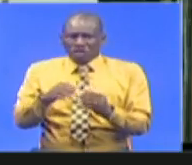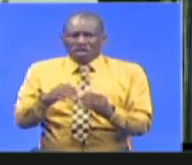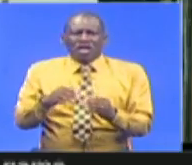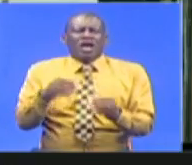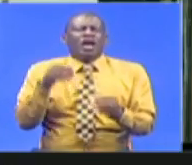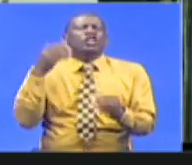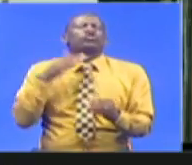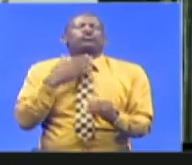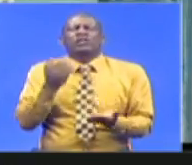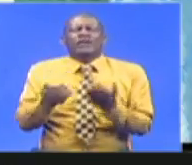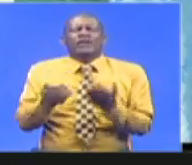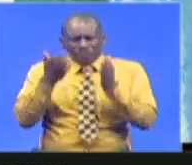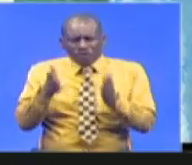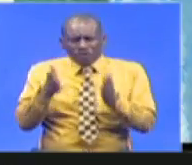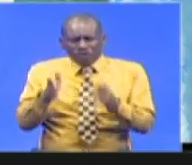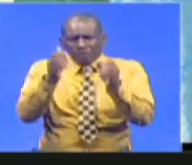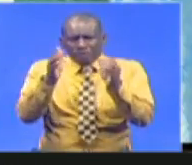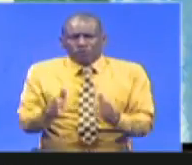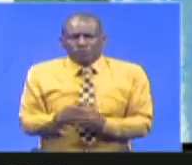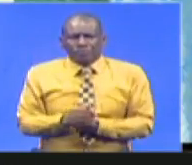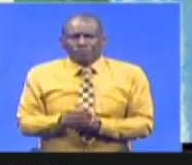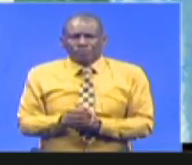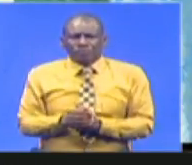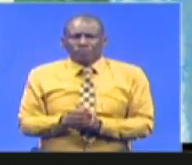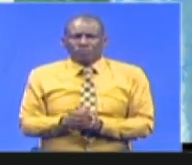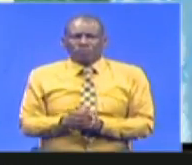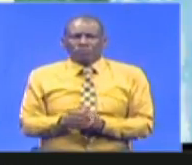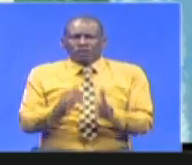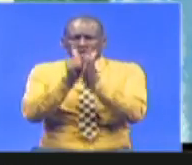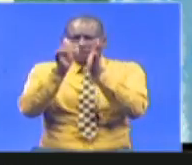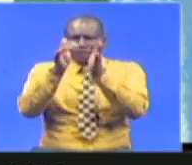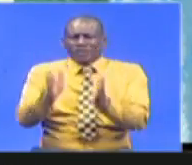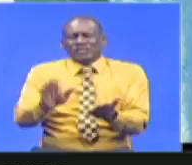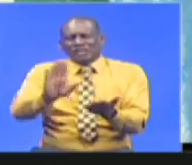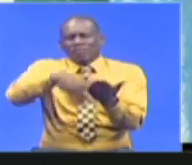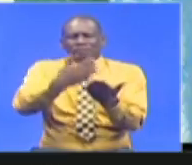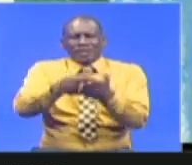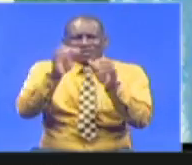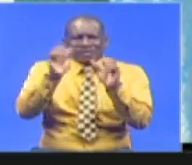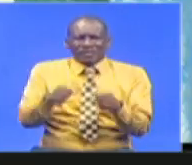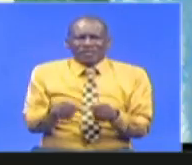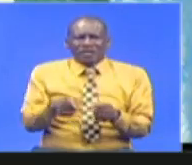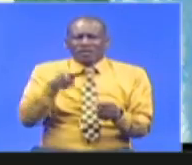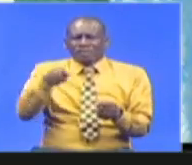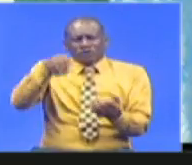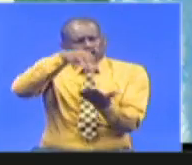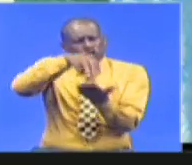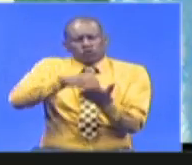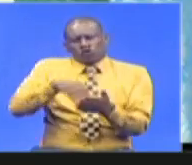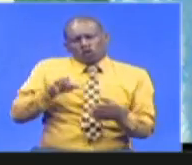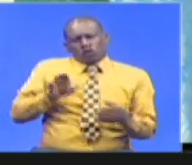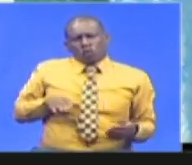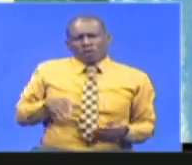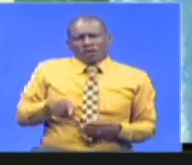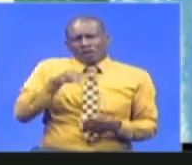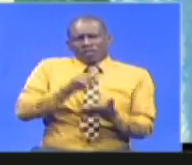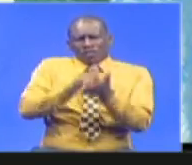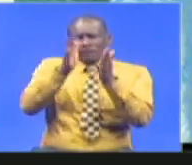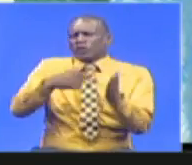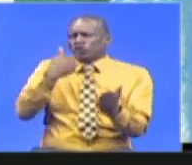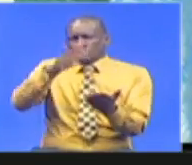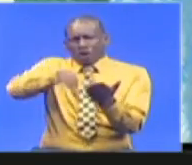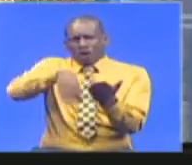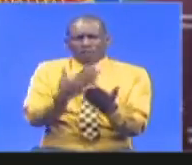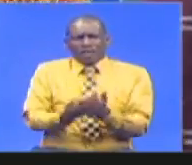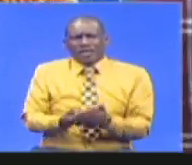anybody anything. That guy has applied. But that's a, he reposition a manamke, so that guy is, you have a